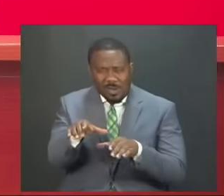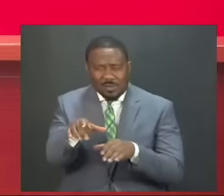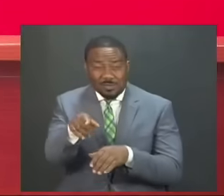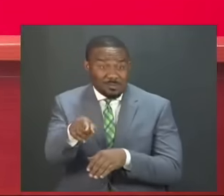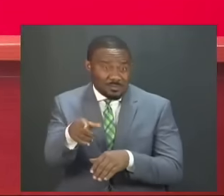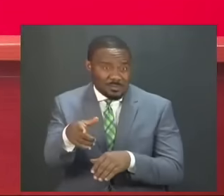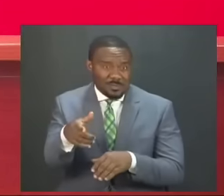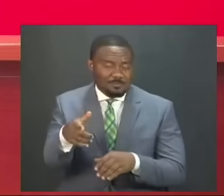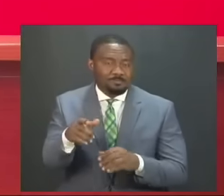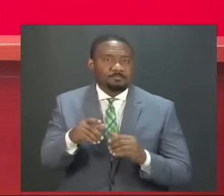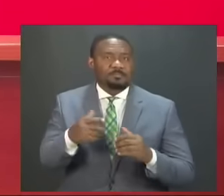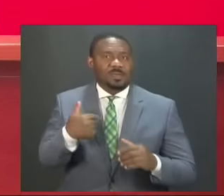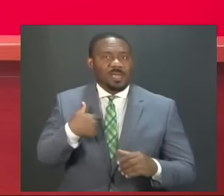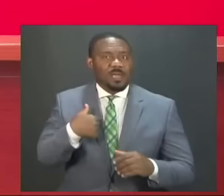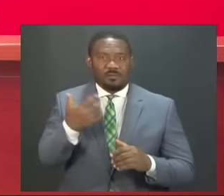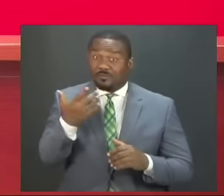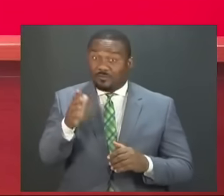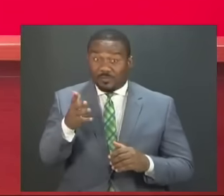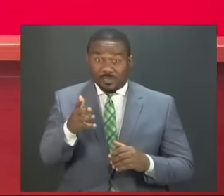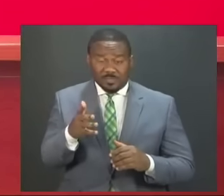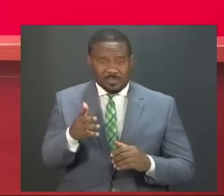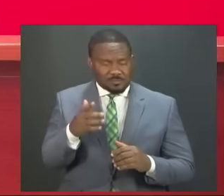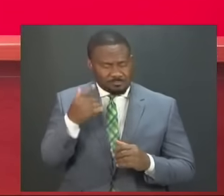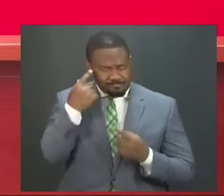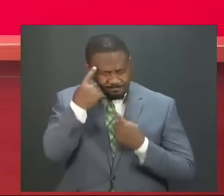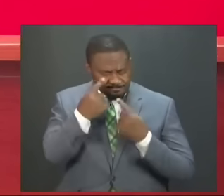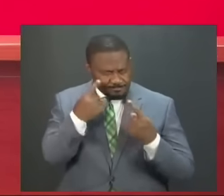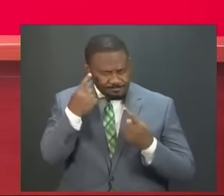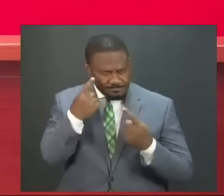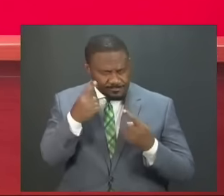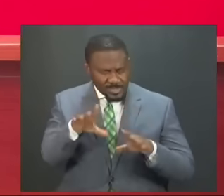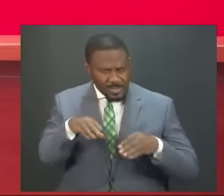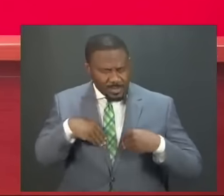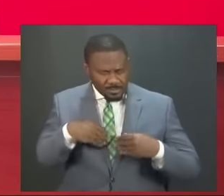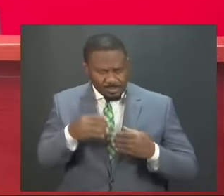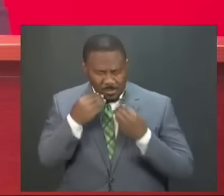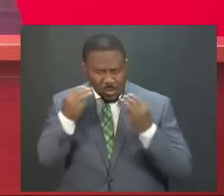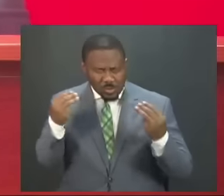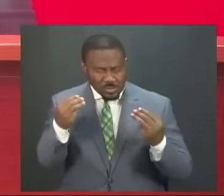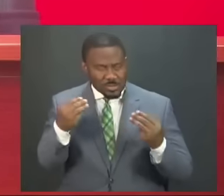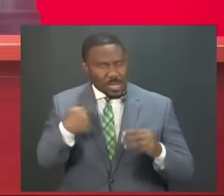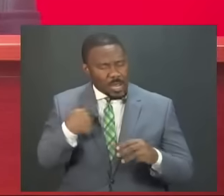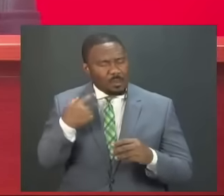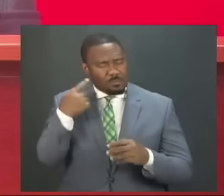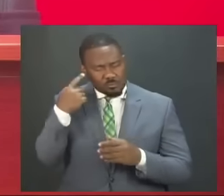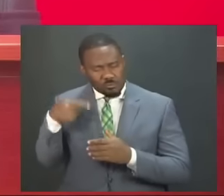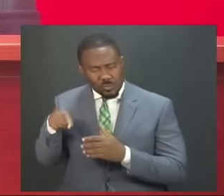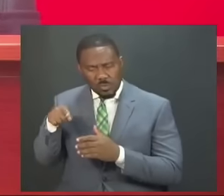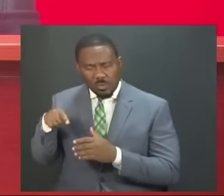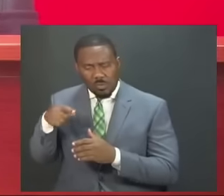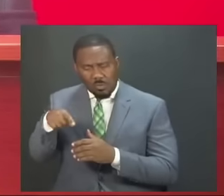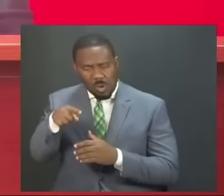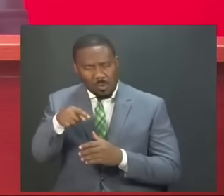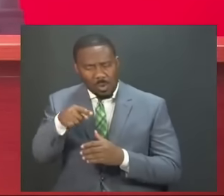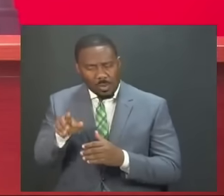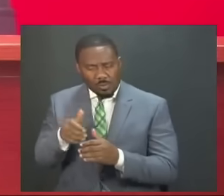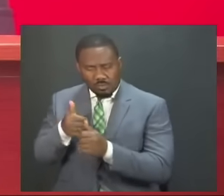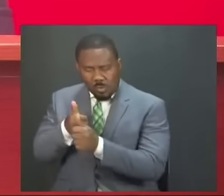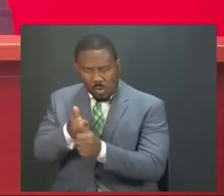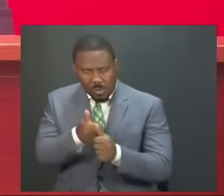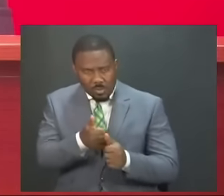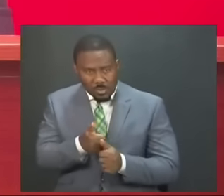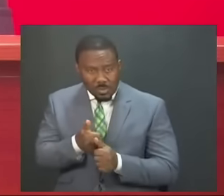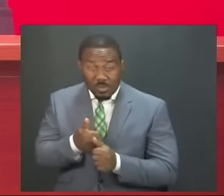I have considered the provisions on admissibility of motion, and I submit that